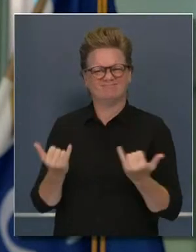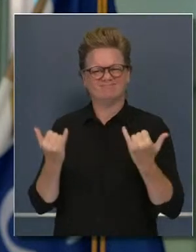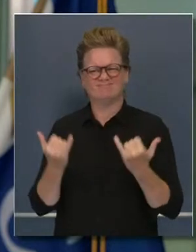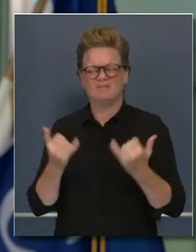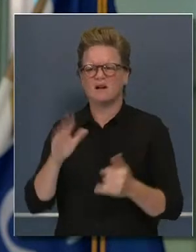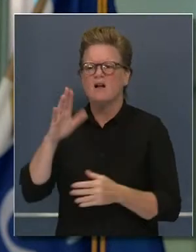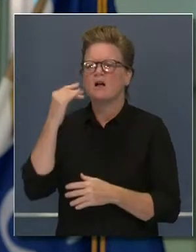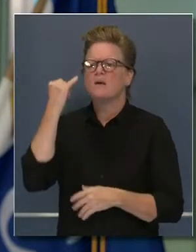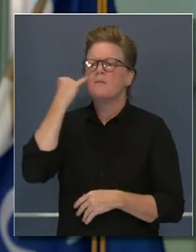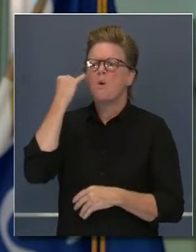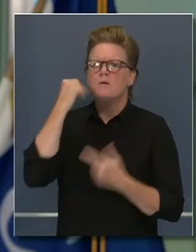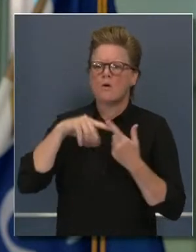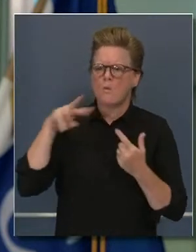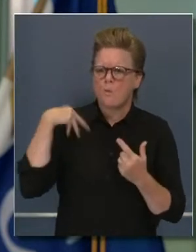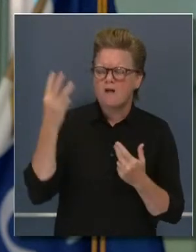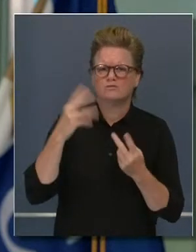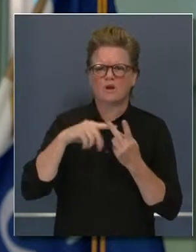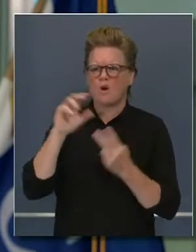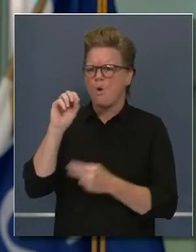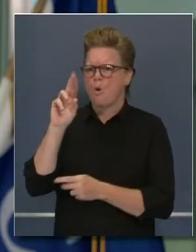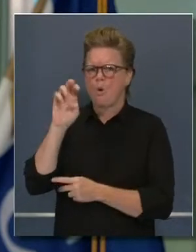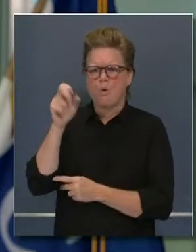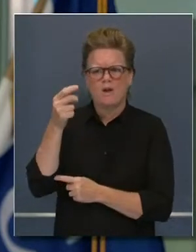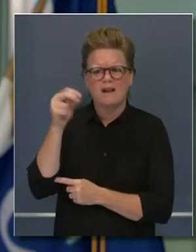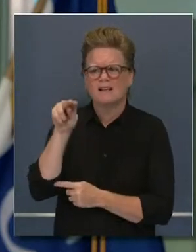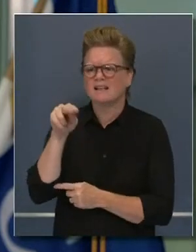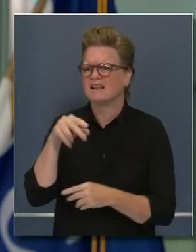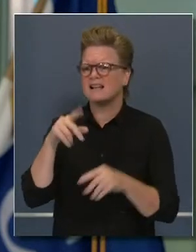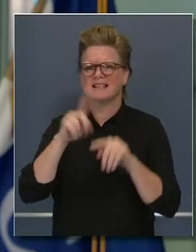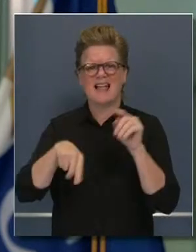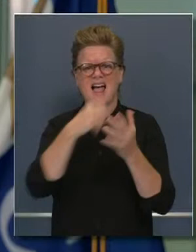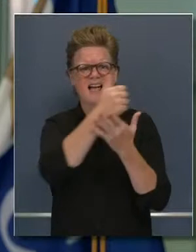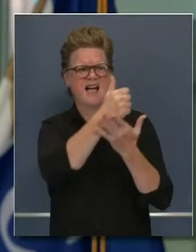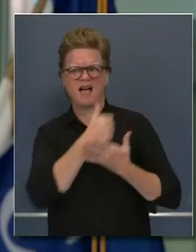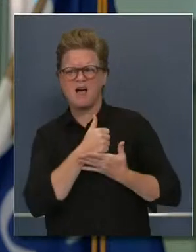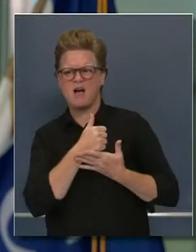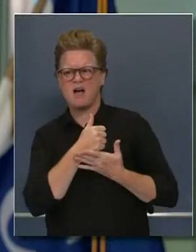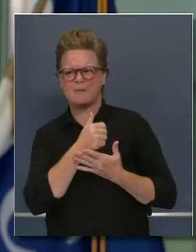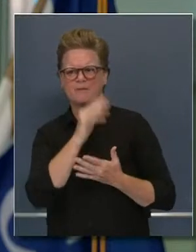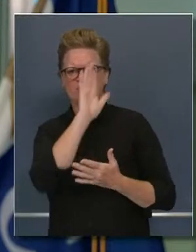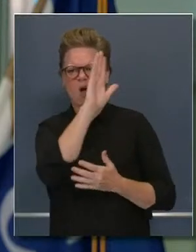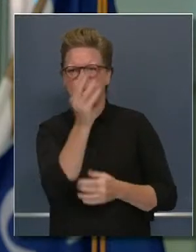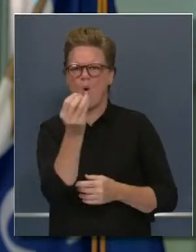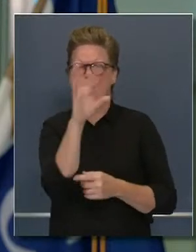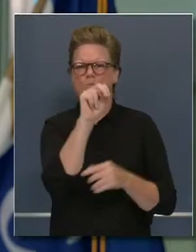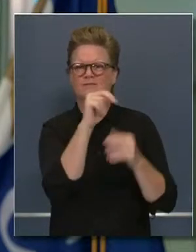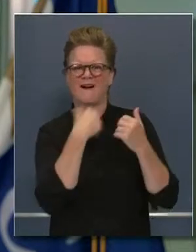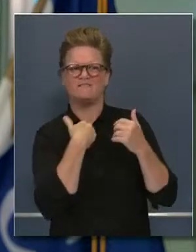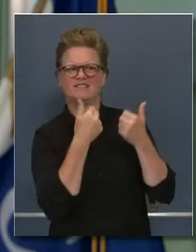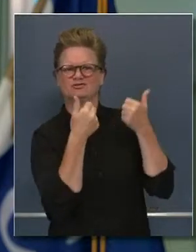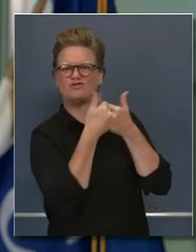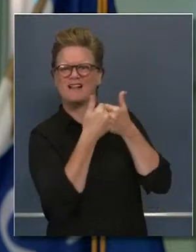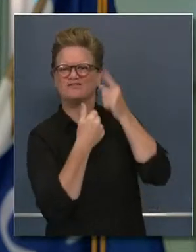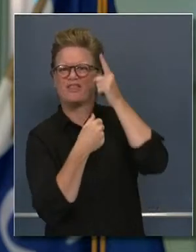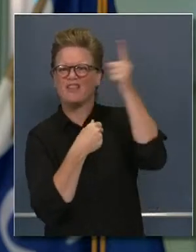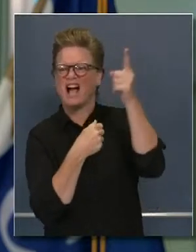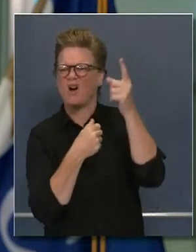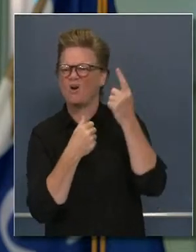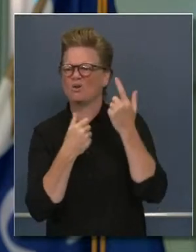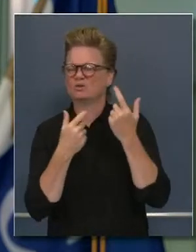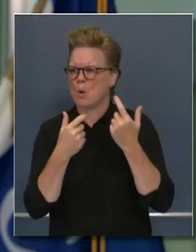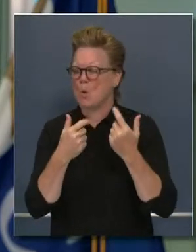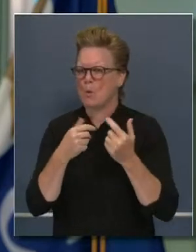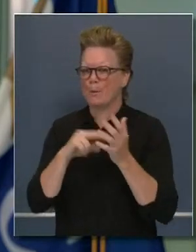did previously? And what do you say to people who may be demoralized with the prospect of more fires, more bad air, and